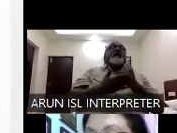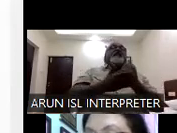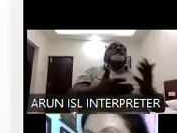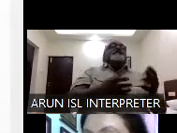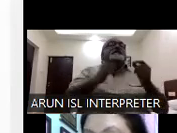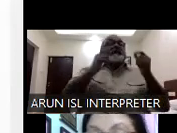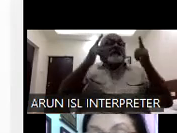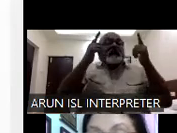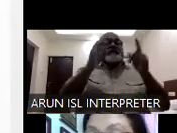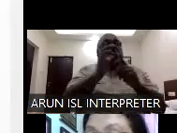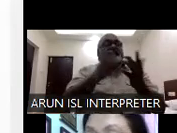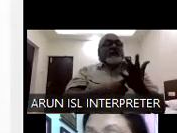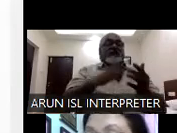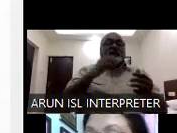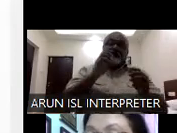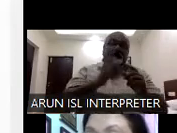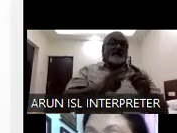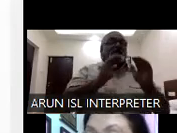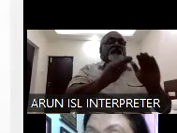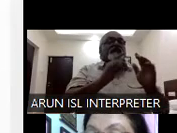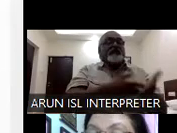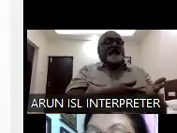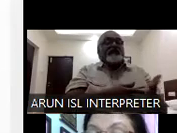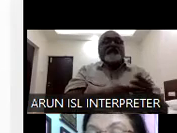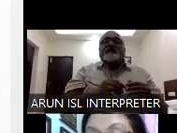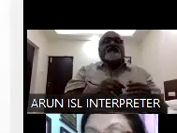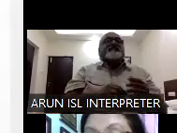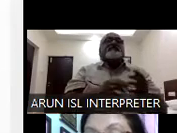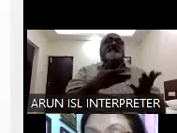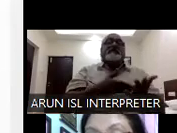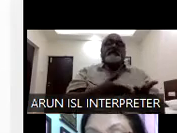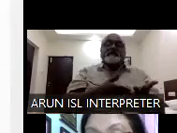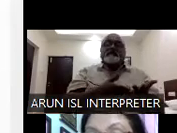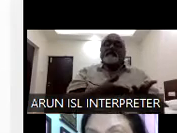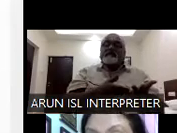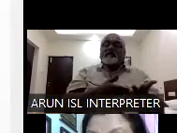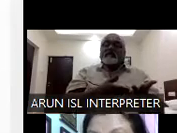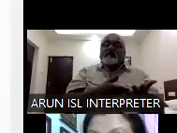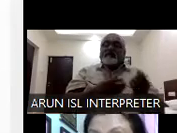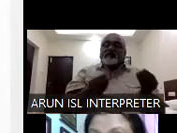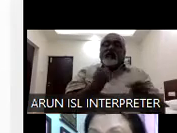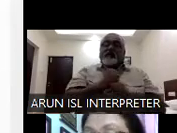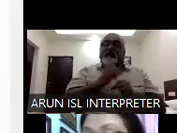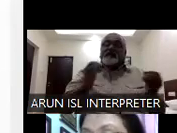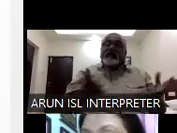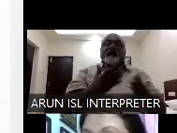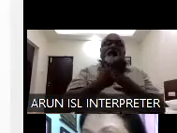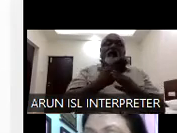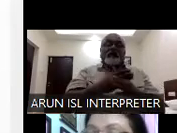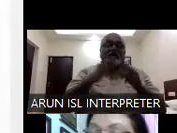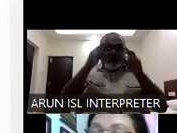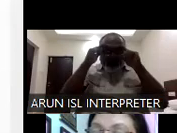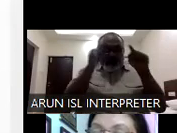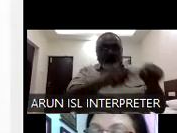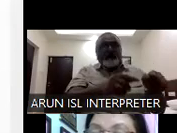this panchayat as a system, which is not very surprising. But the point is that how you as a professional